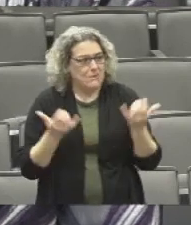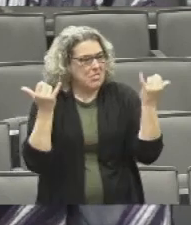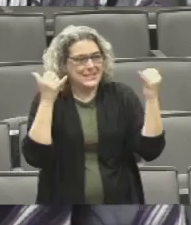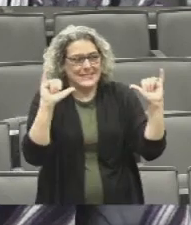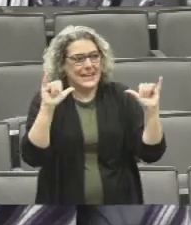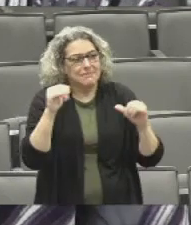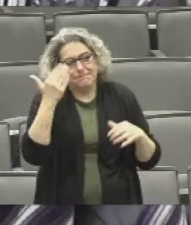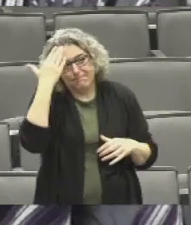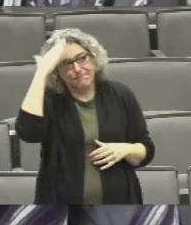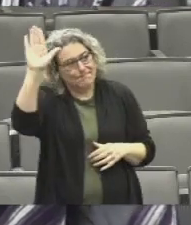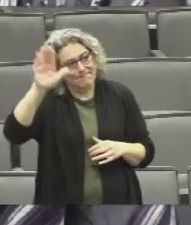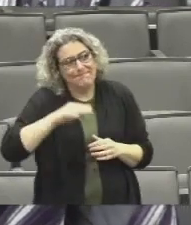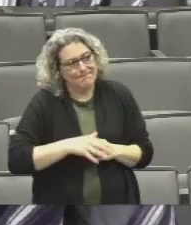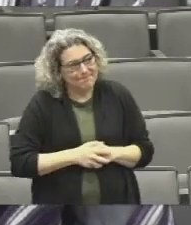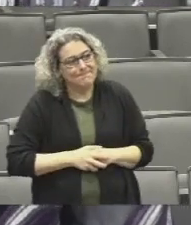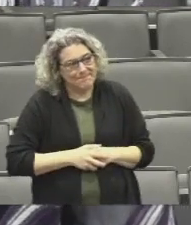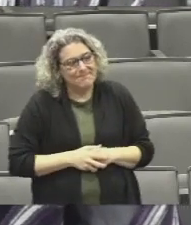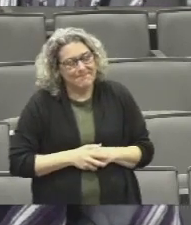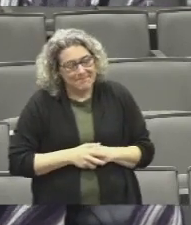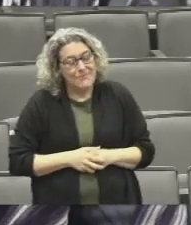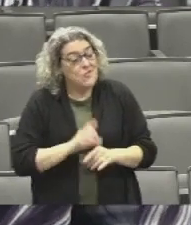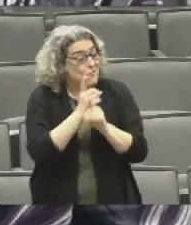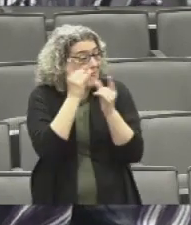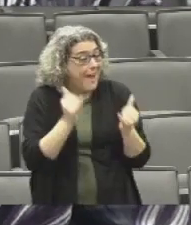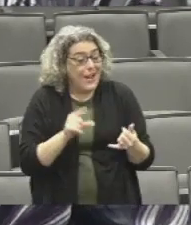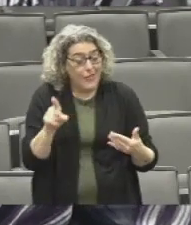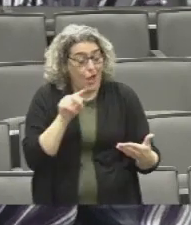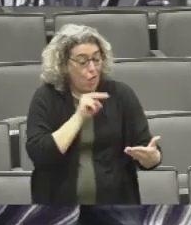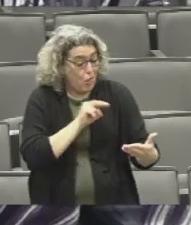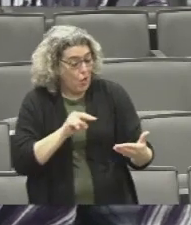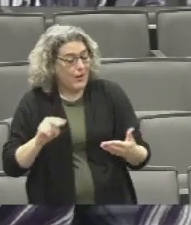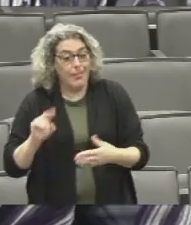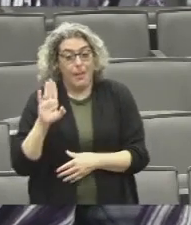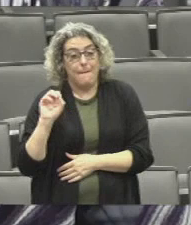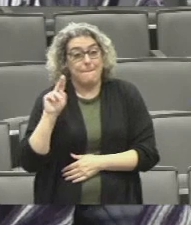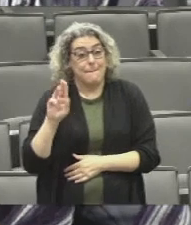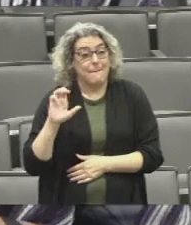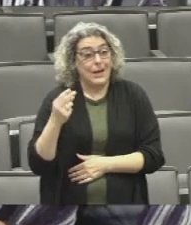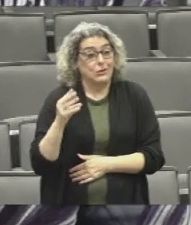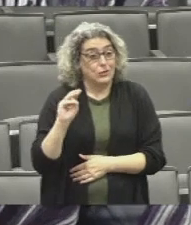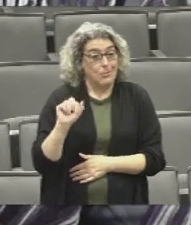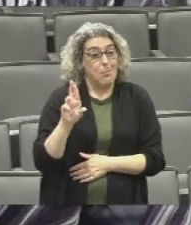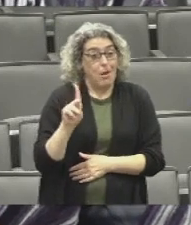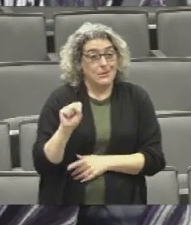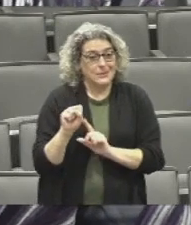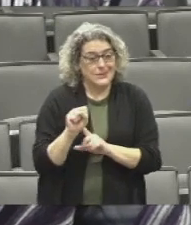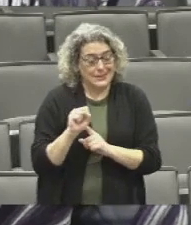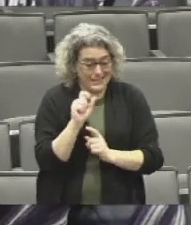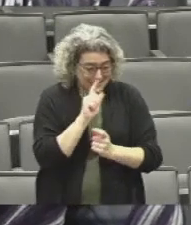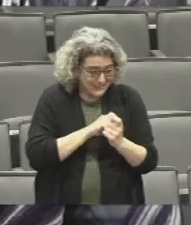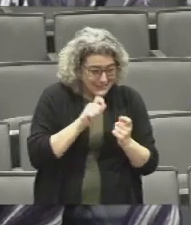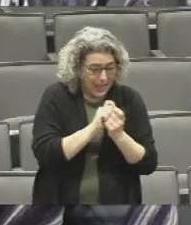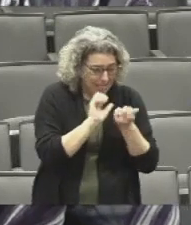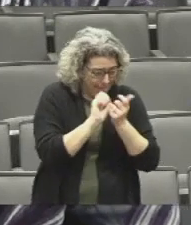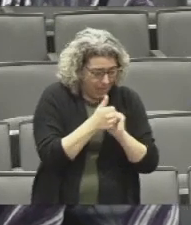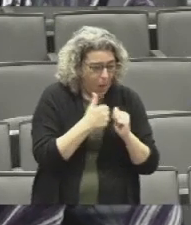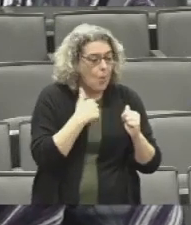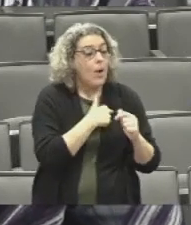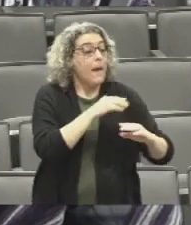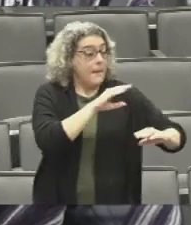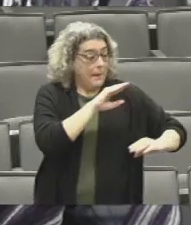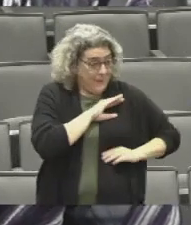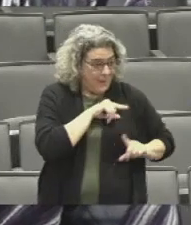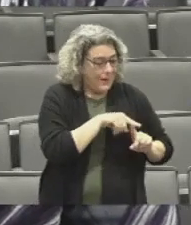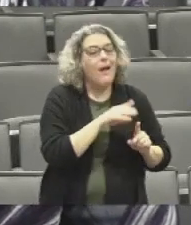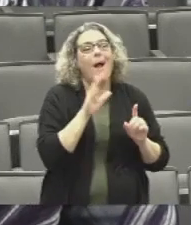at this time. You know, they are looking at what benchmarks could they look at and how would openings look